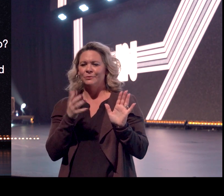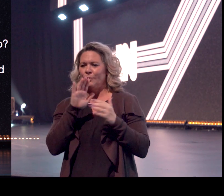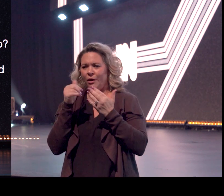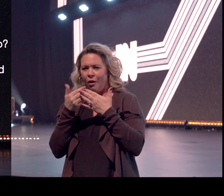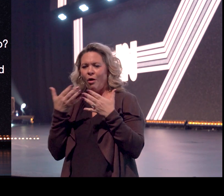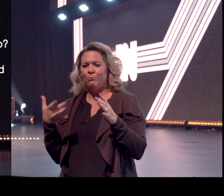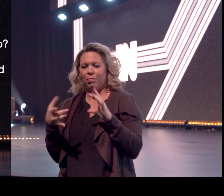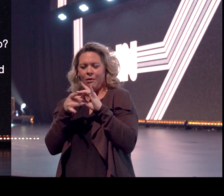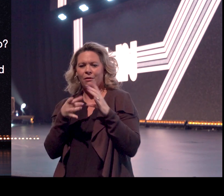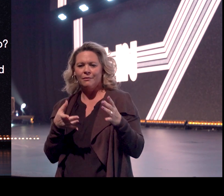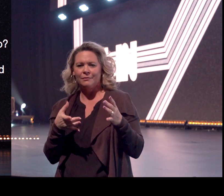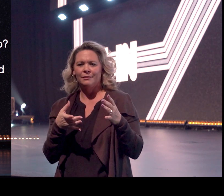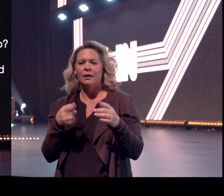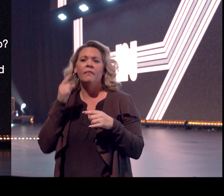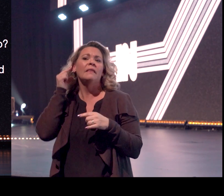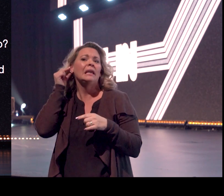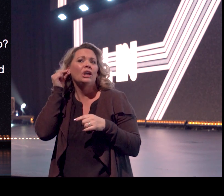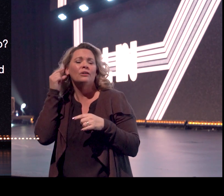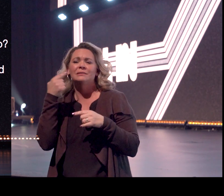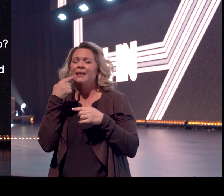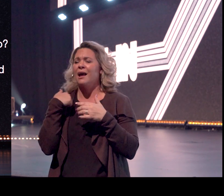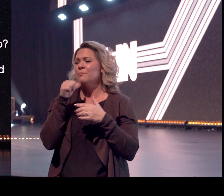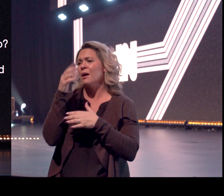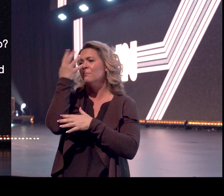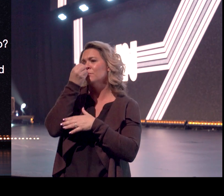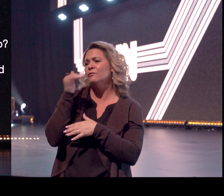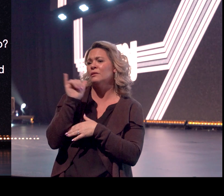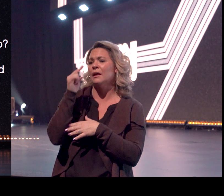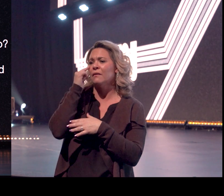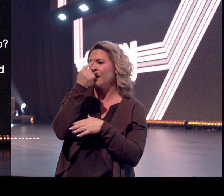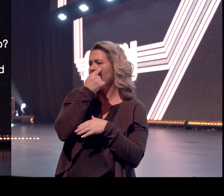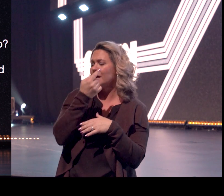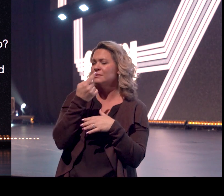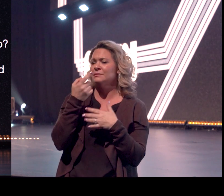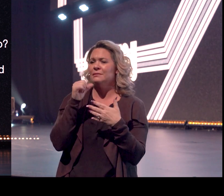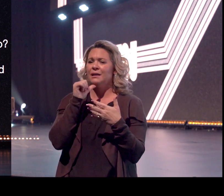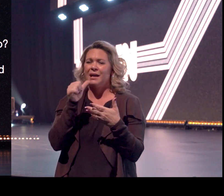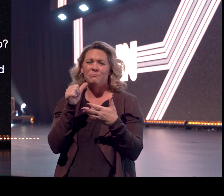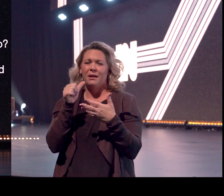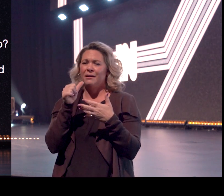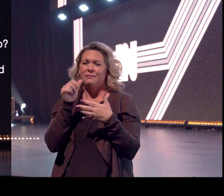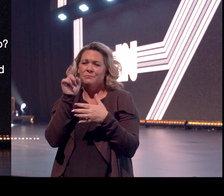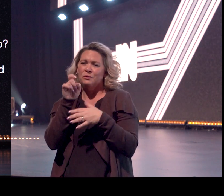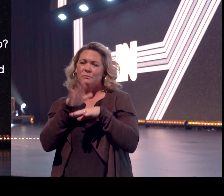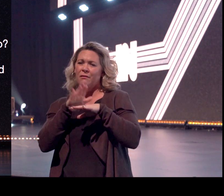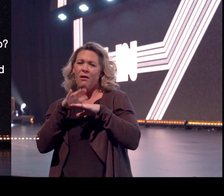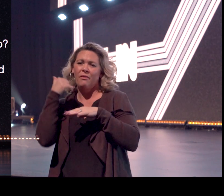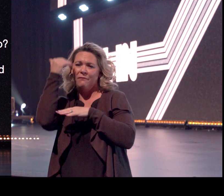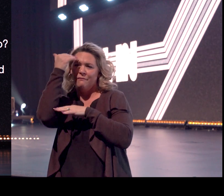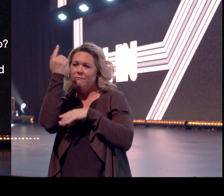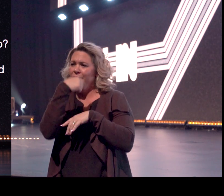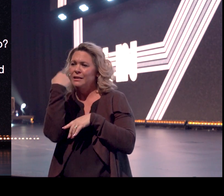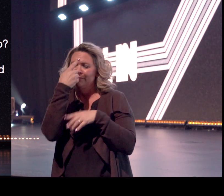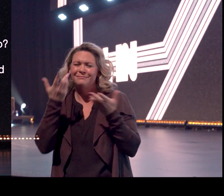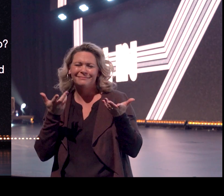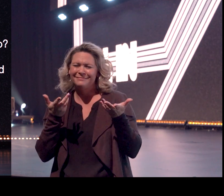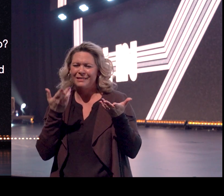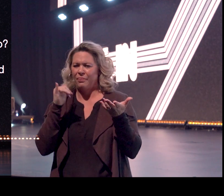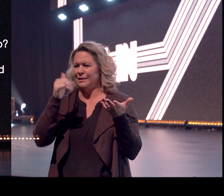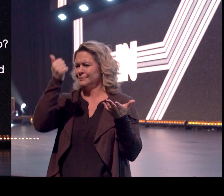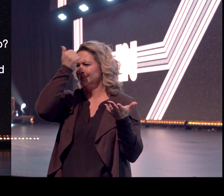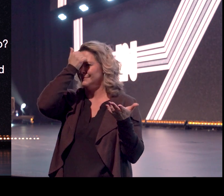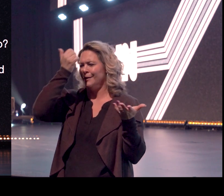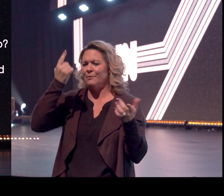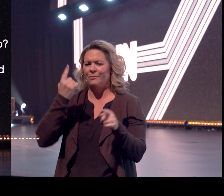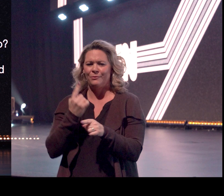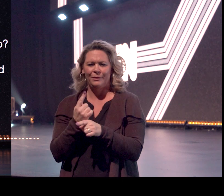no. Well, if the ear says, I'm not beautiful like the eye, like I don't deserve a place on the head, would you want to remove your ear from the body?